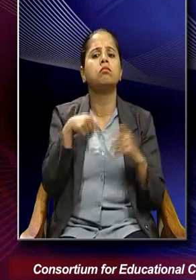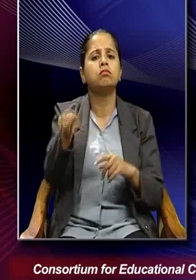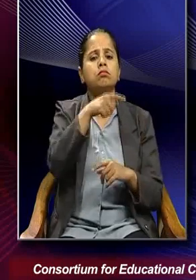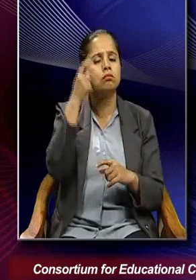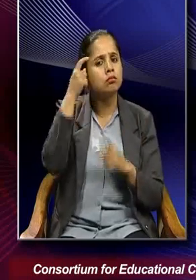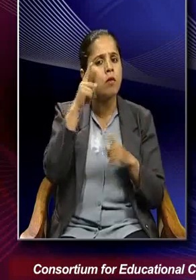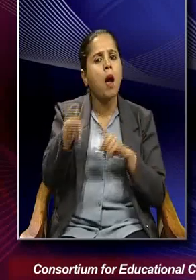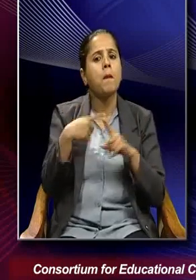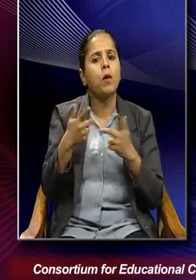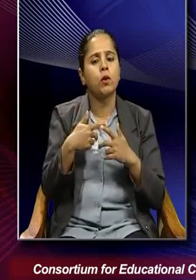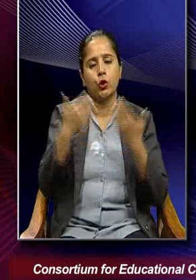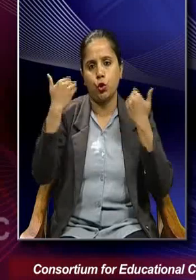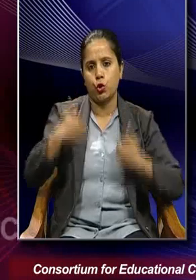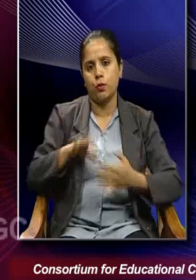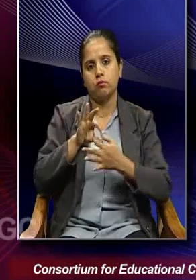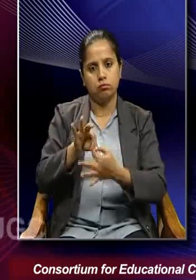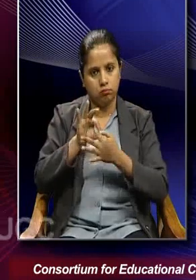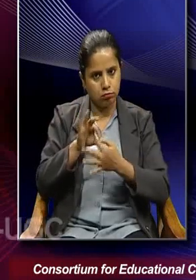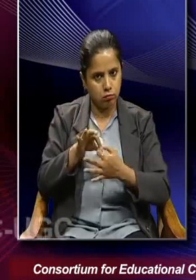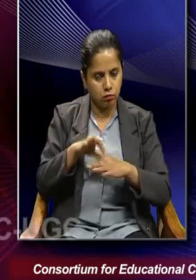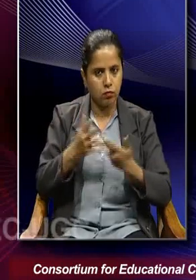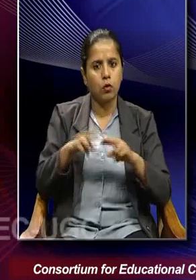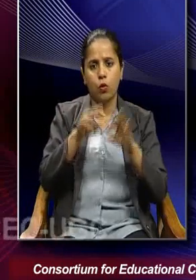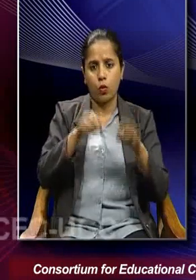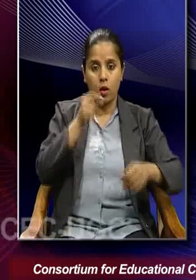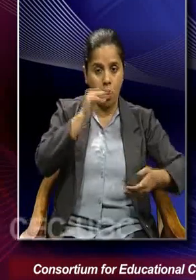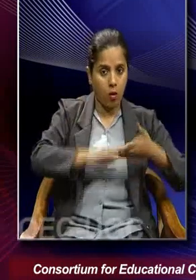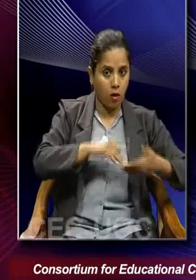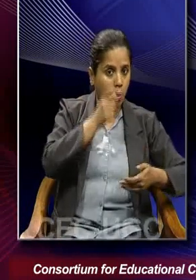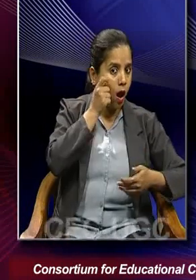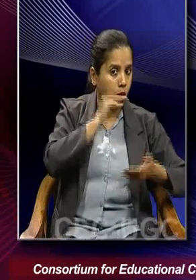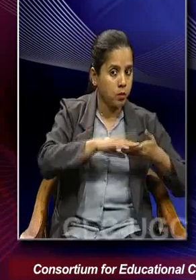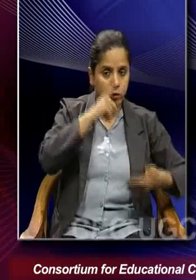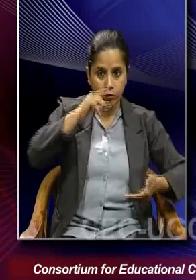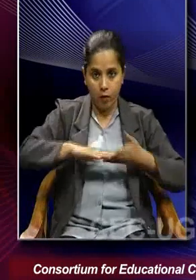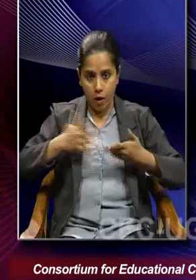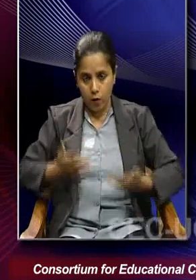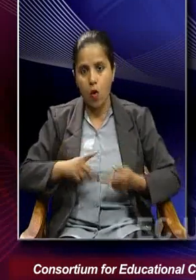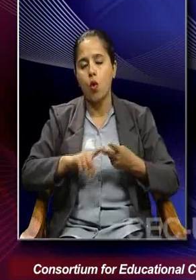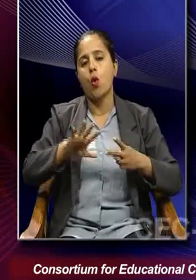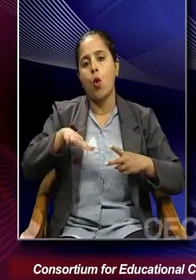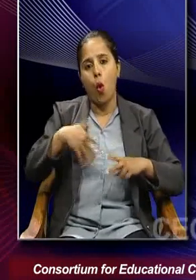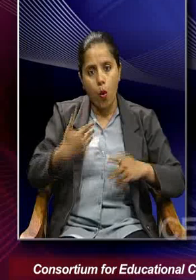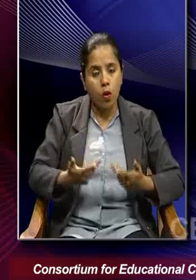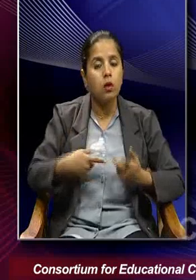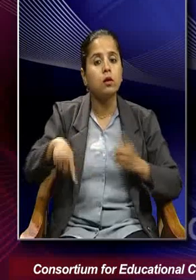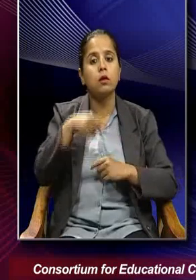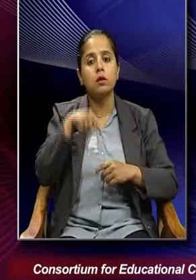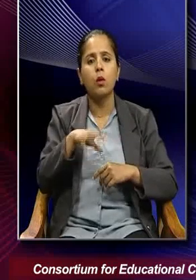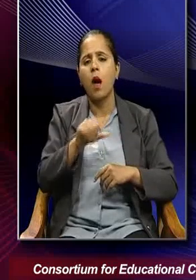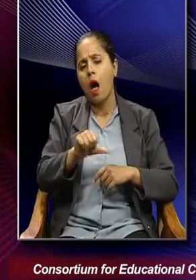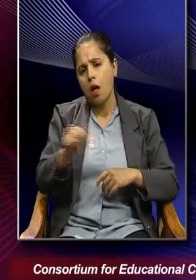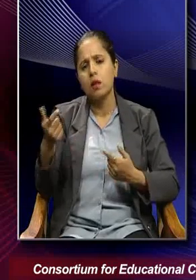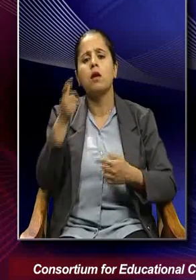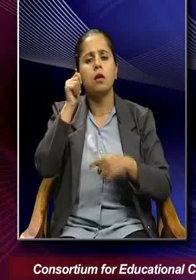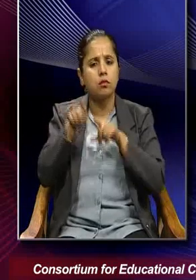with the human relationships, whether in the framework of husband and wife, whether in the framework of other kinds